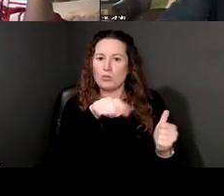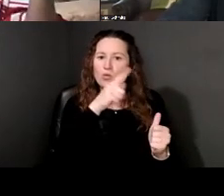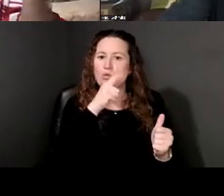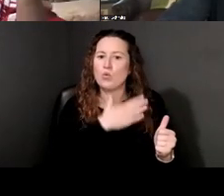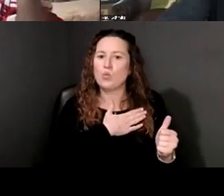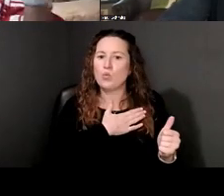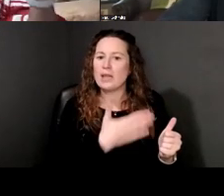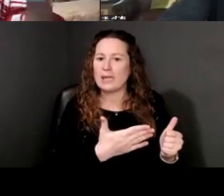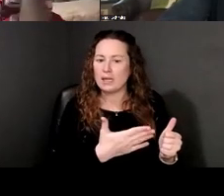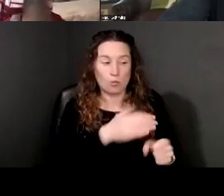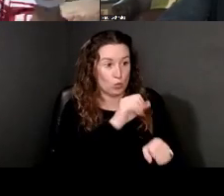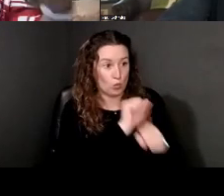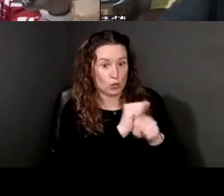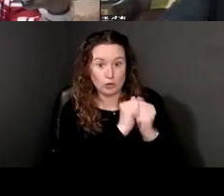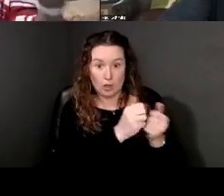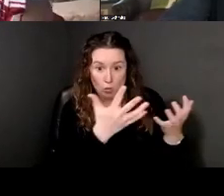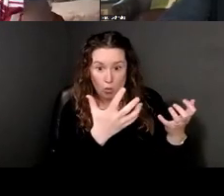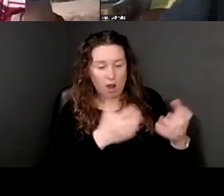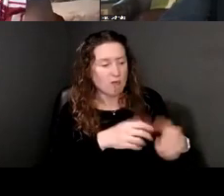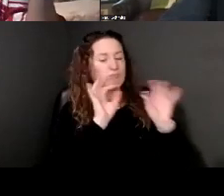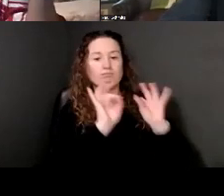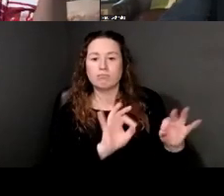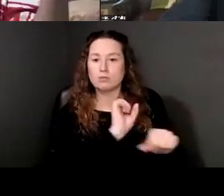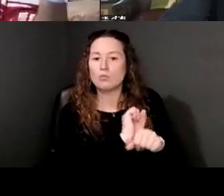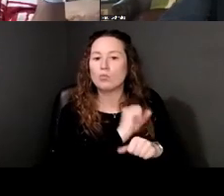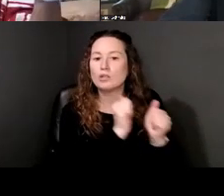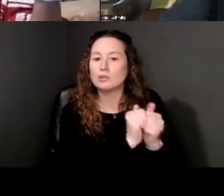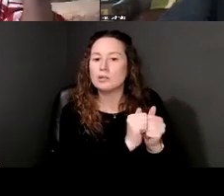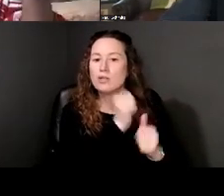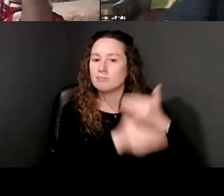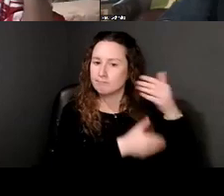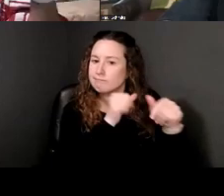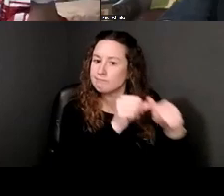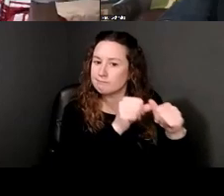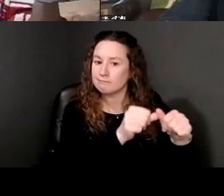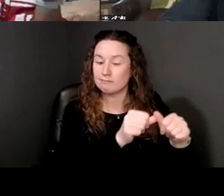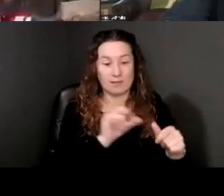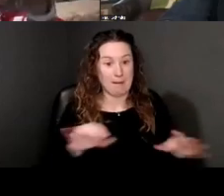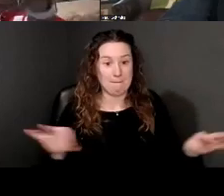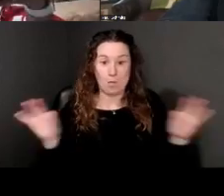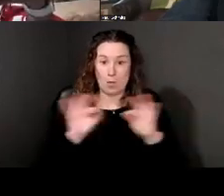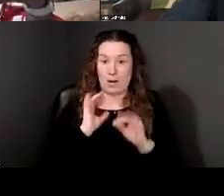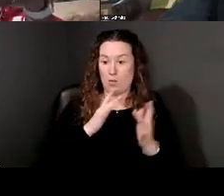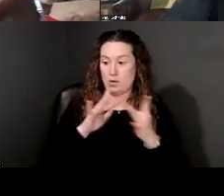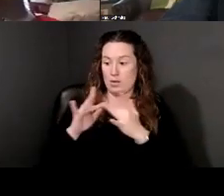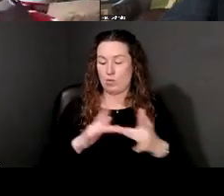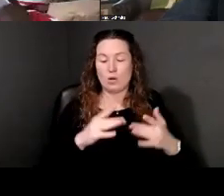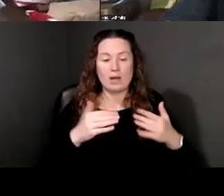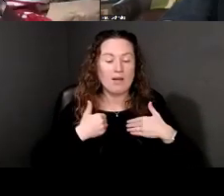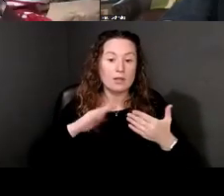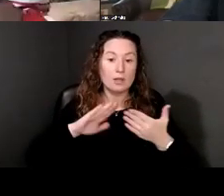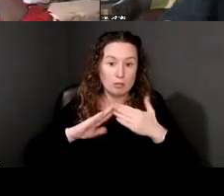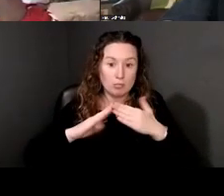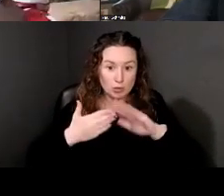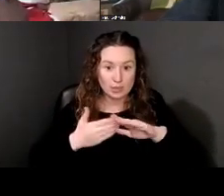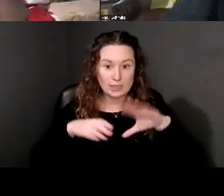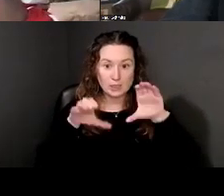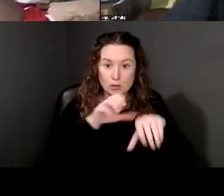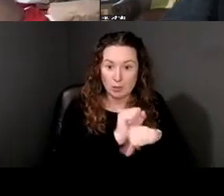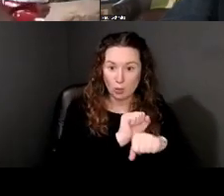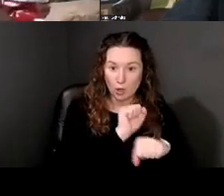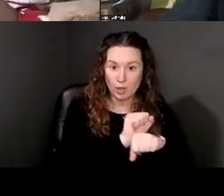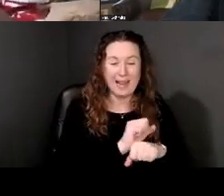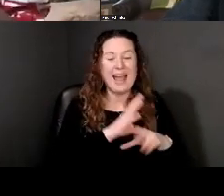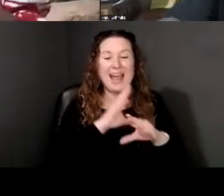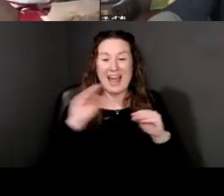work. And that's why it's really important that, at least in our network, we have communities doing work, and communities are tethered